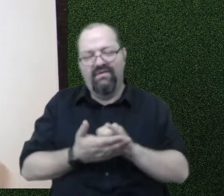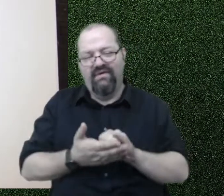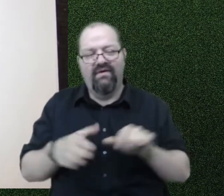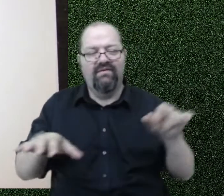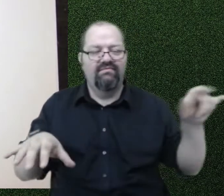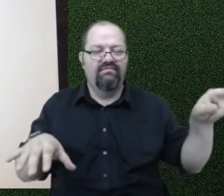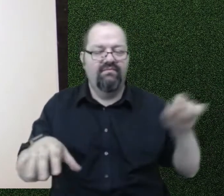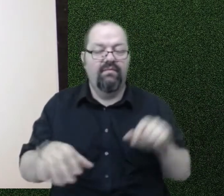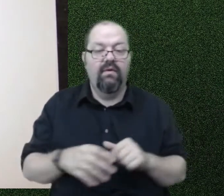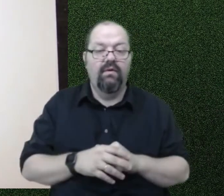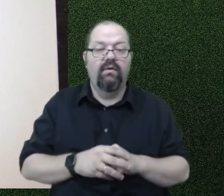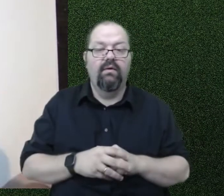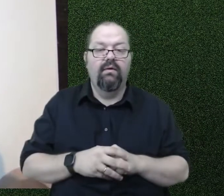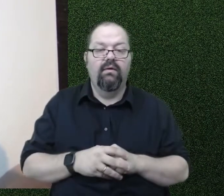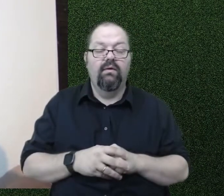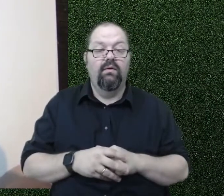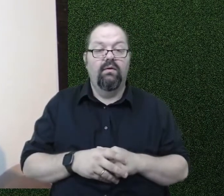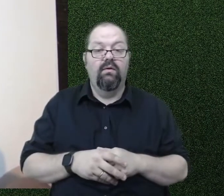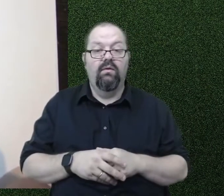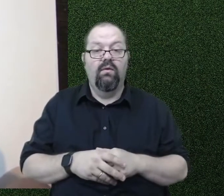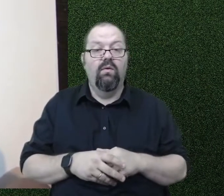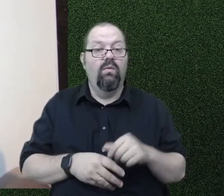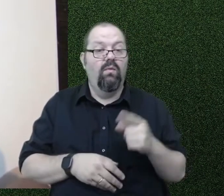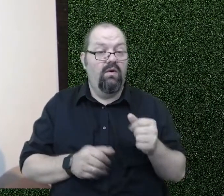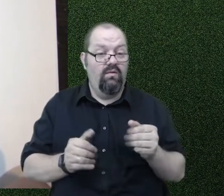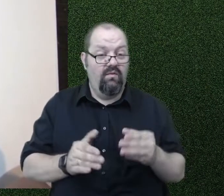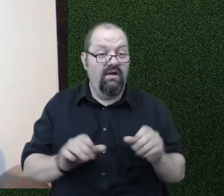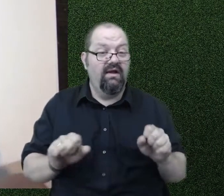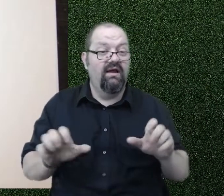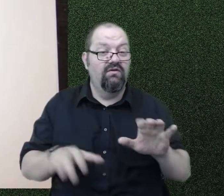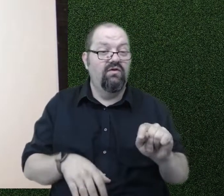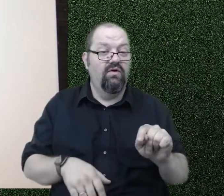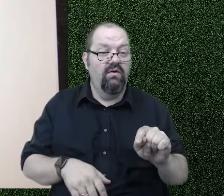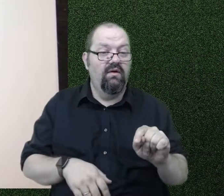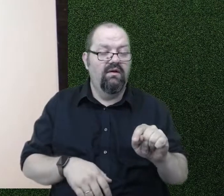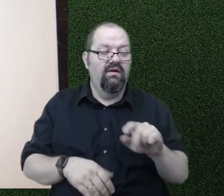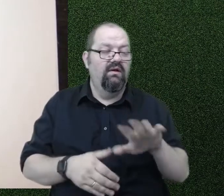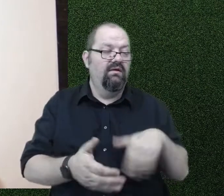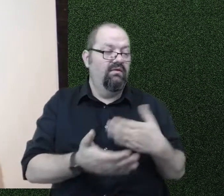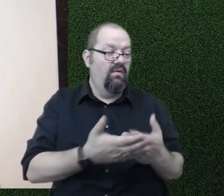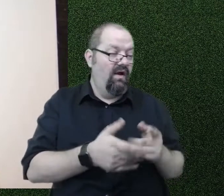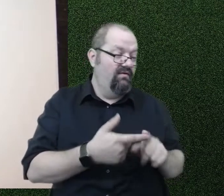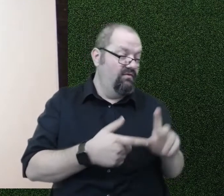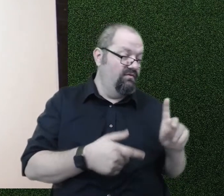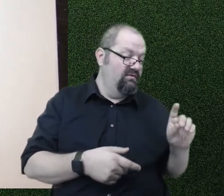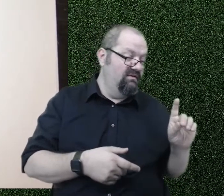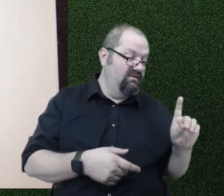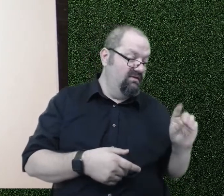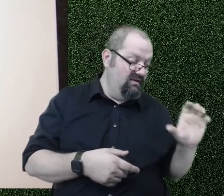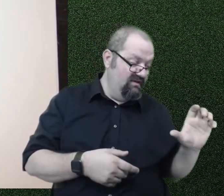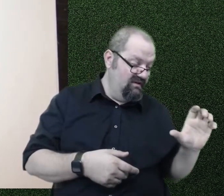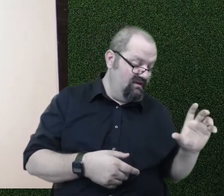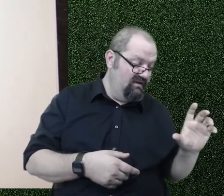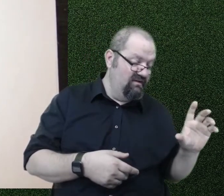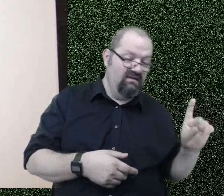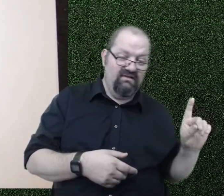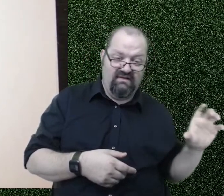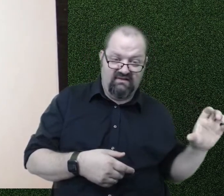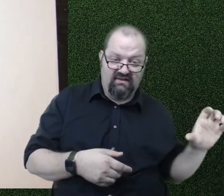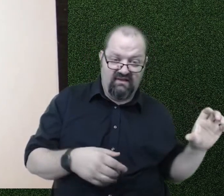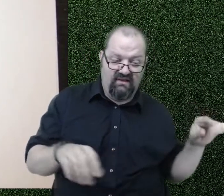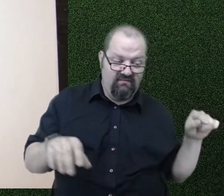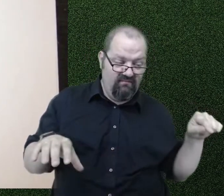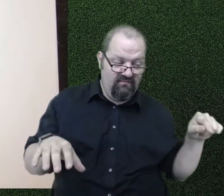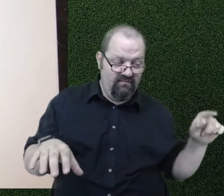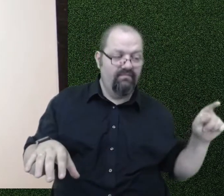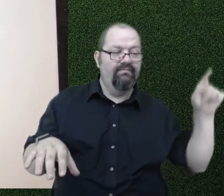And one way that I could do that is I could take a flight that takes me to DC and then takes me to New York. So I